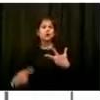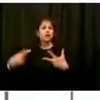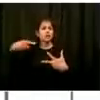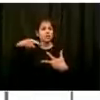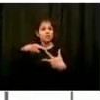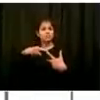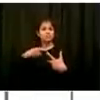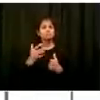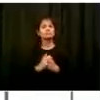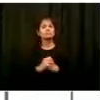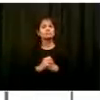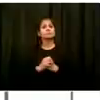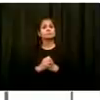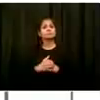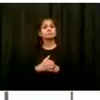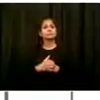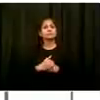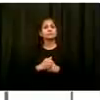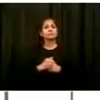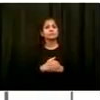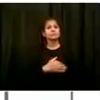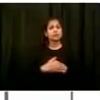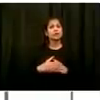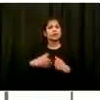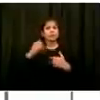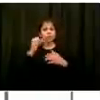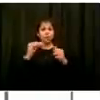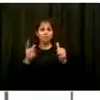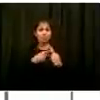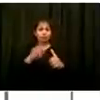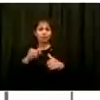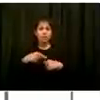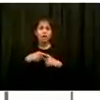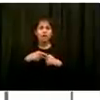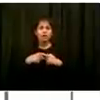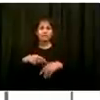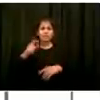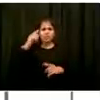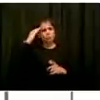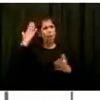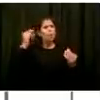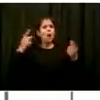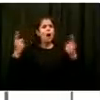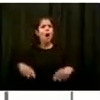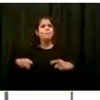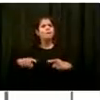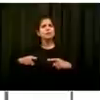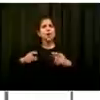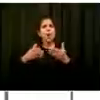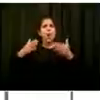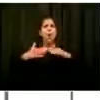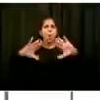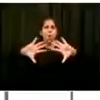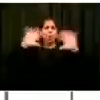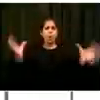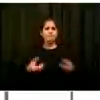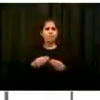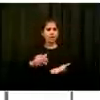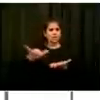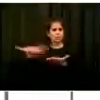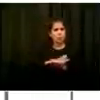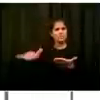epidemiologically. So the first is what's happening citywide. That's what the test positivity tells us. The